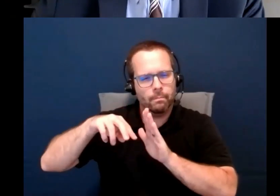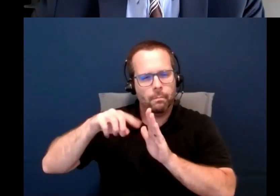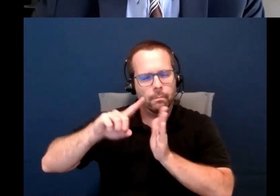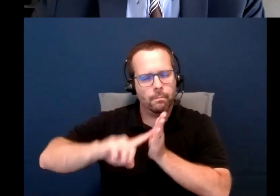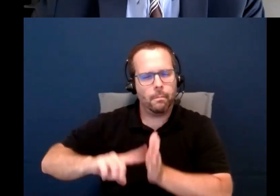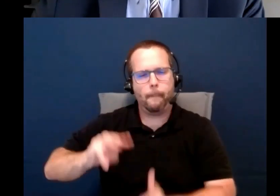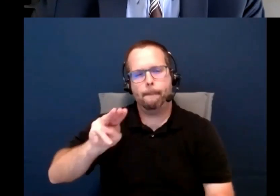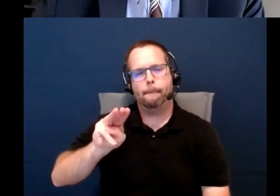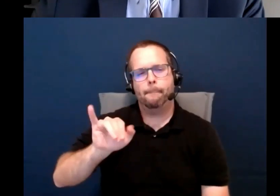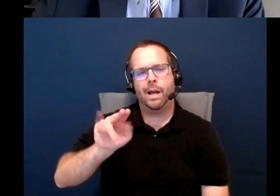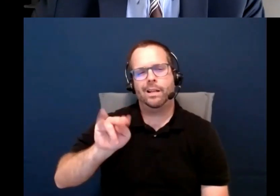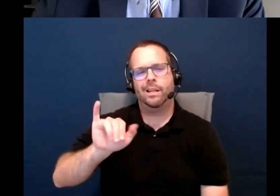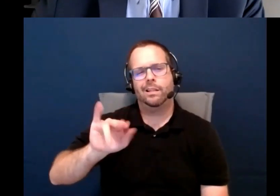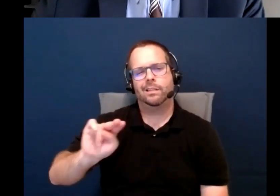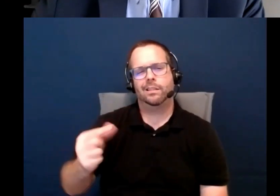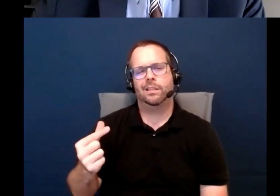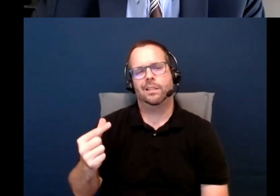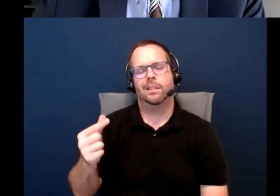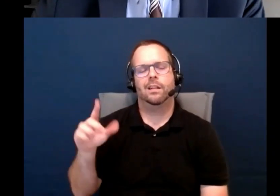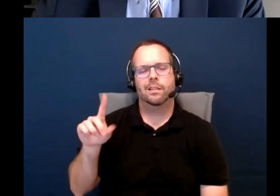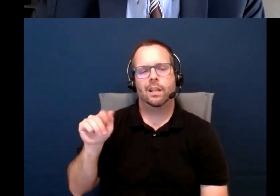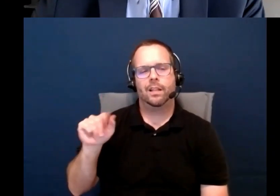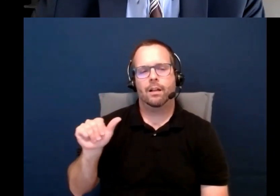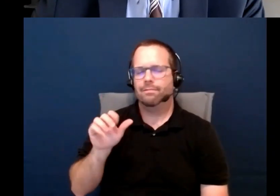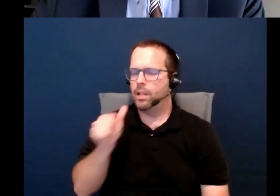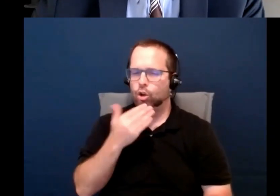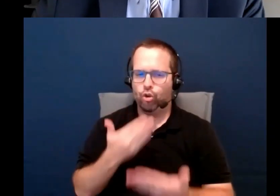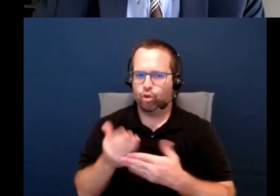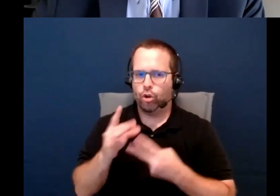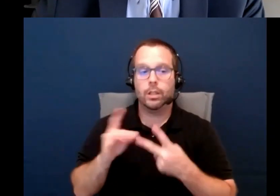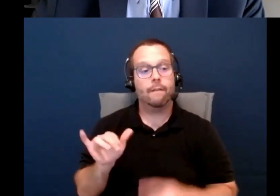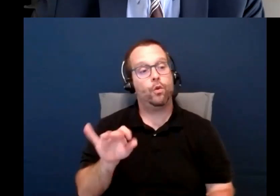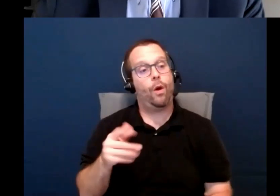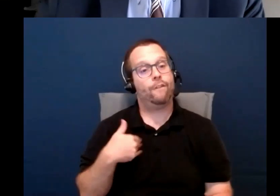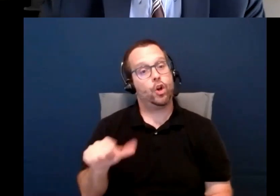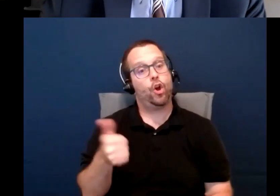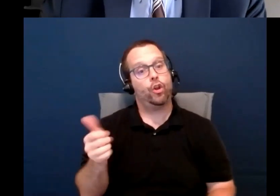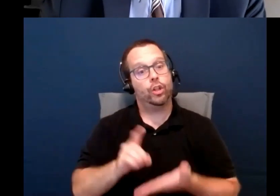you have a chapter in your dissertation that's co-authored,